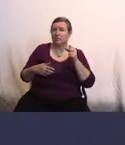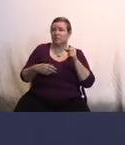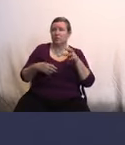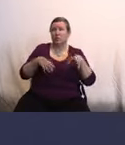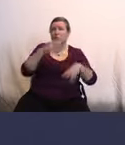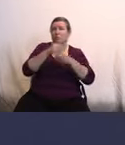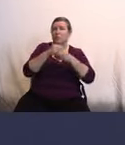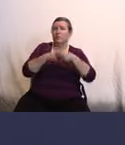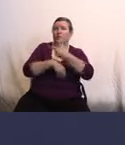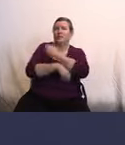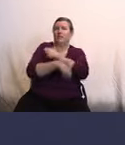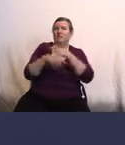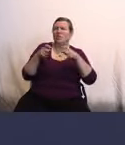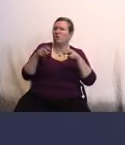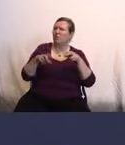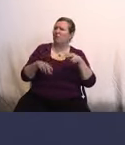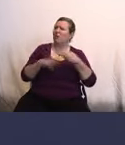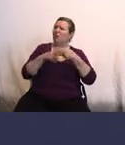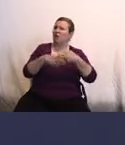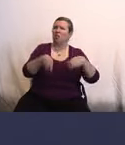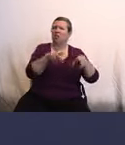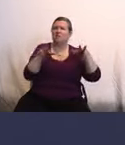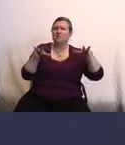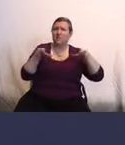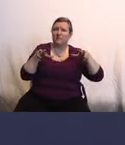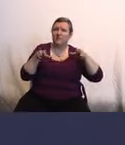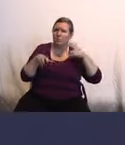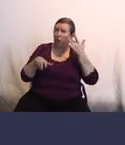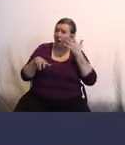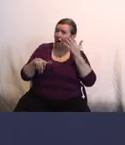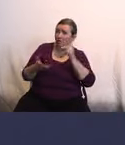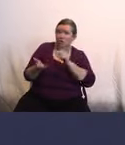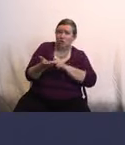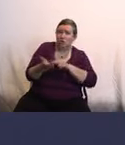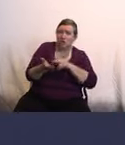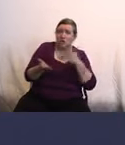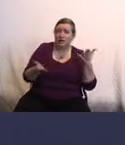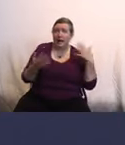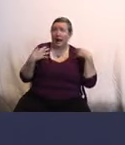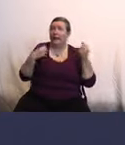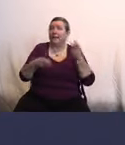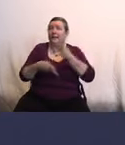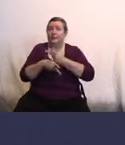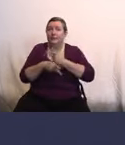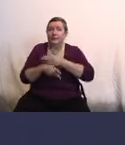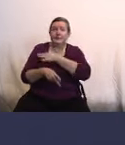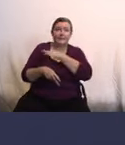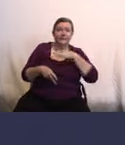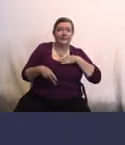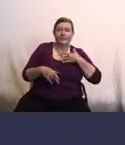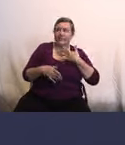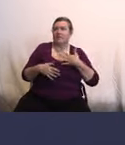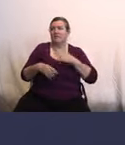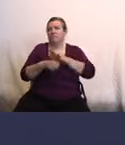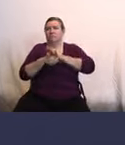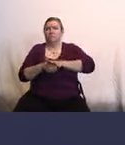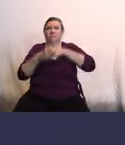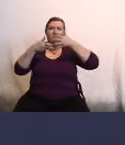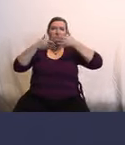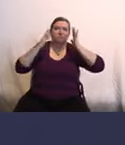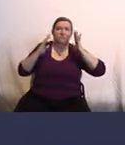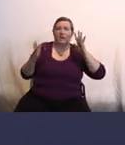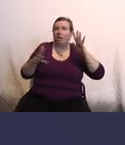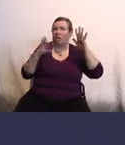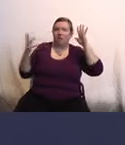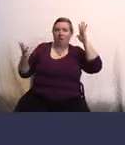stress nurses and other healthcare workers? Commissioner, perhaps as a former nurse, you might want